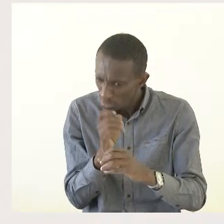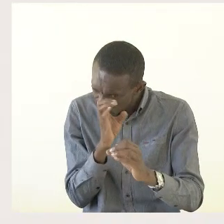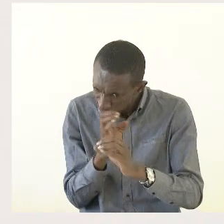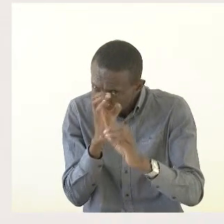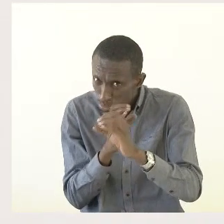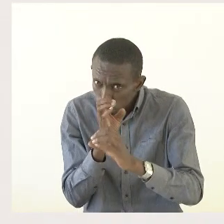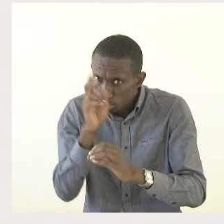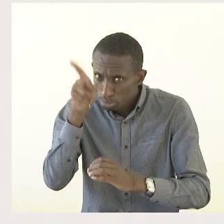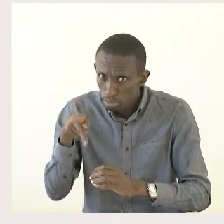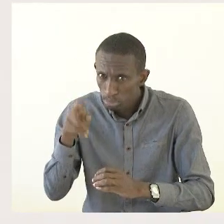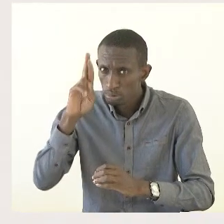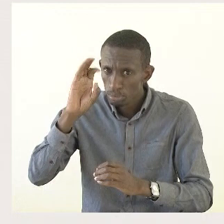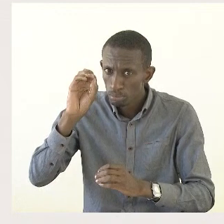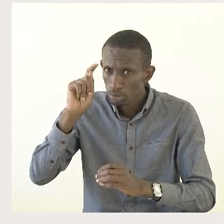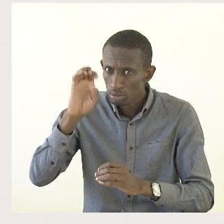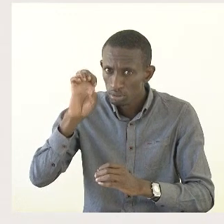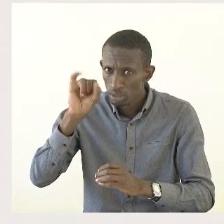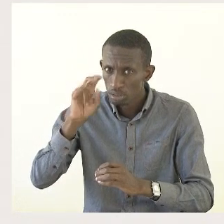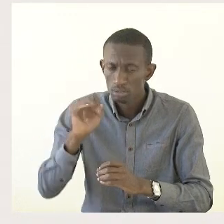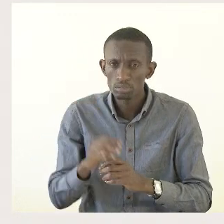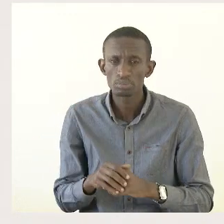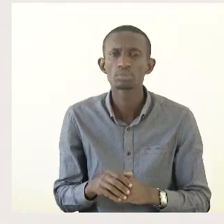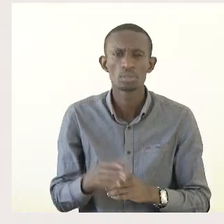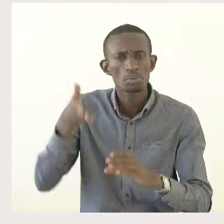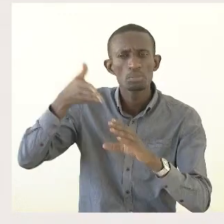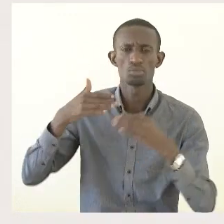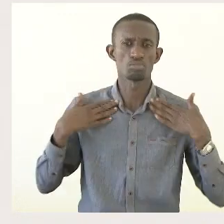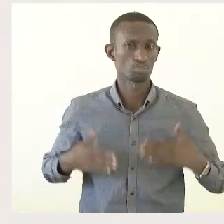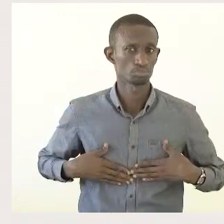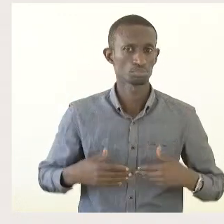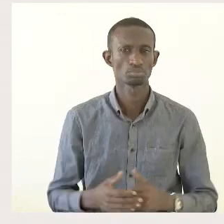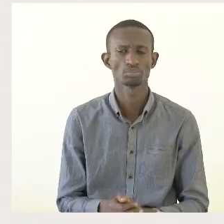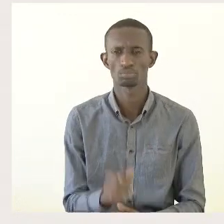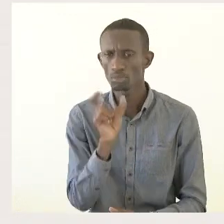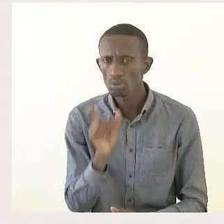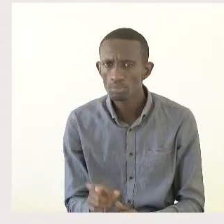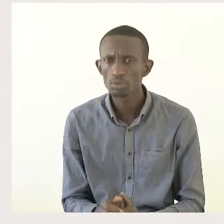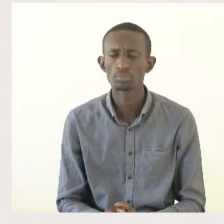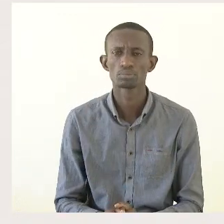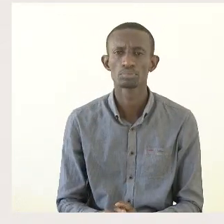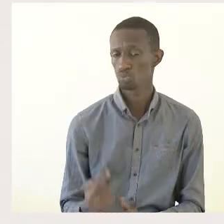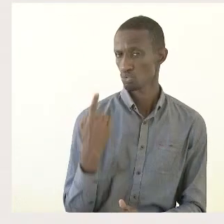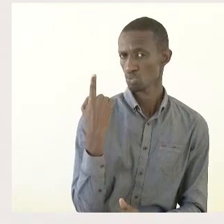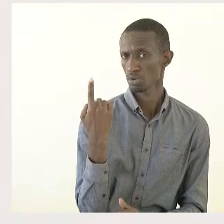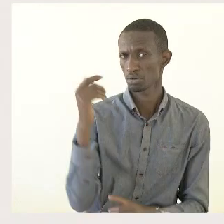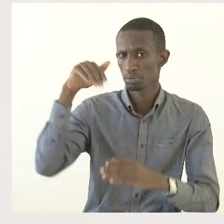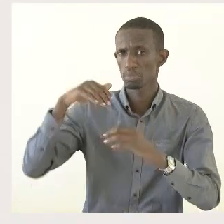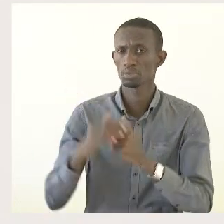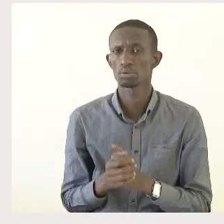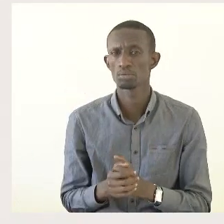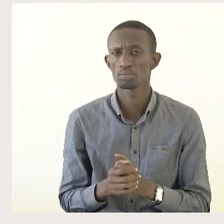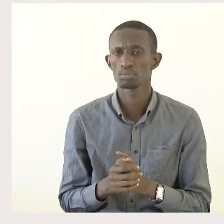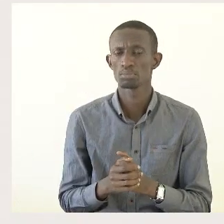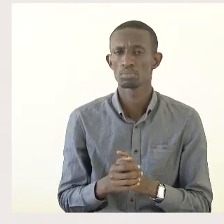Proteins are essential nutrients of the human body. They are one of the building blocks of the human